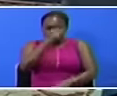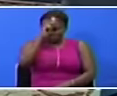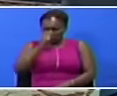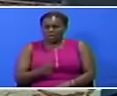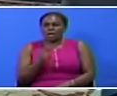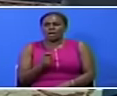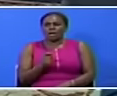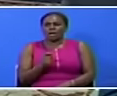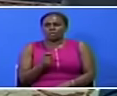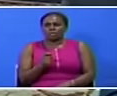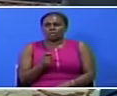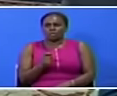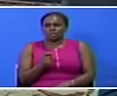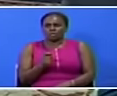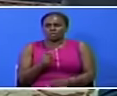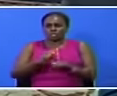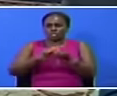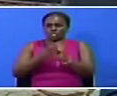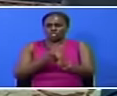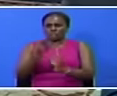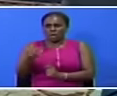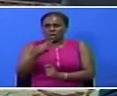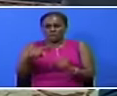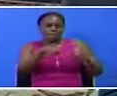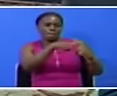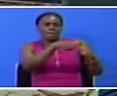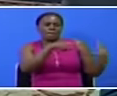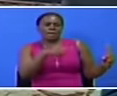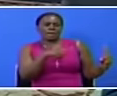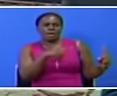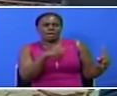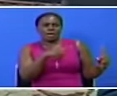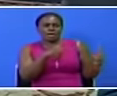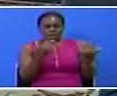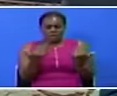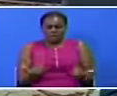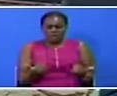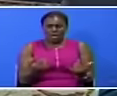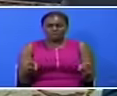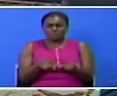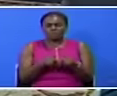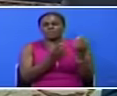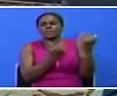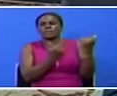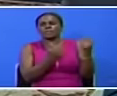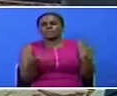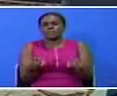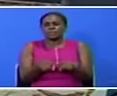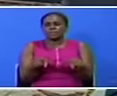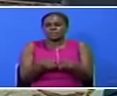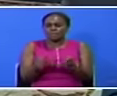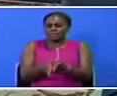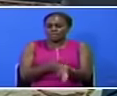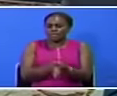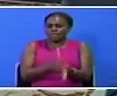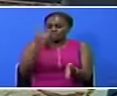Charles Obulutsa, to amend the charges into murder. So these are some of the things that we are also expecting. Also of great interest